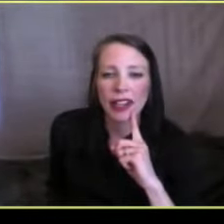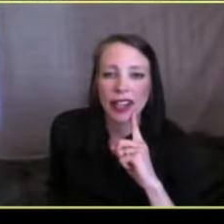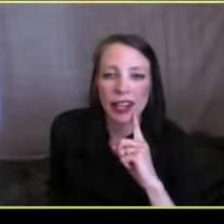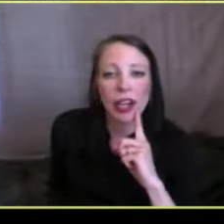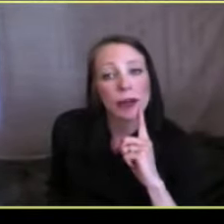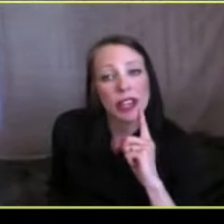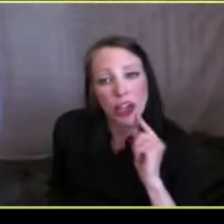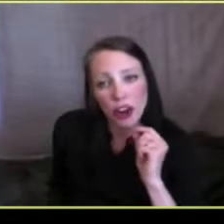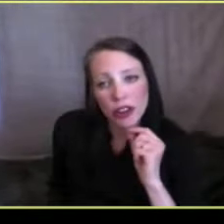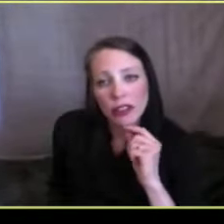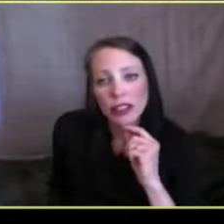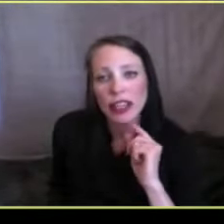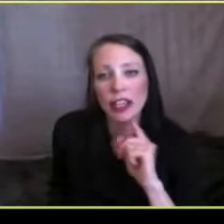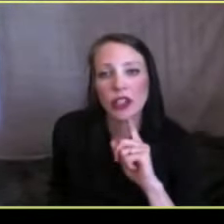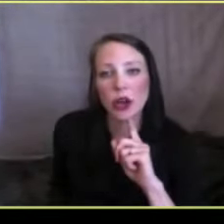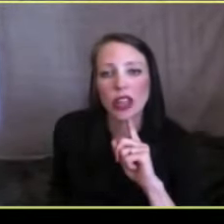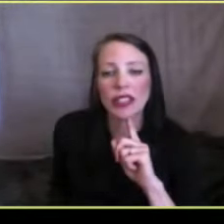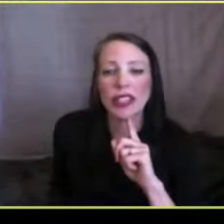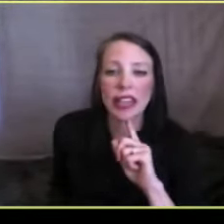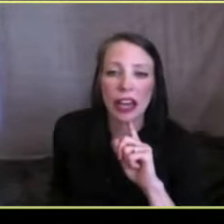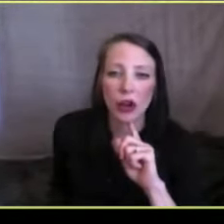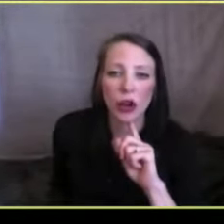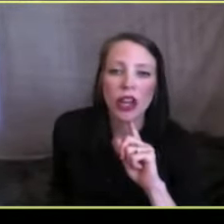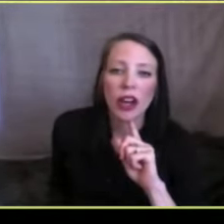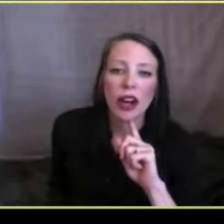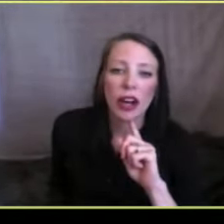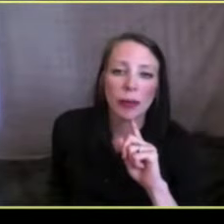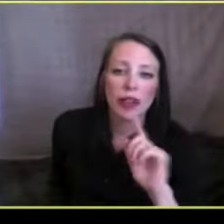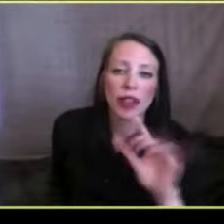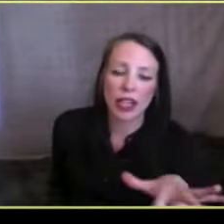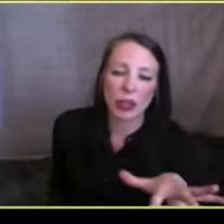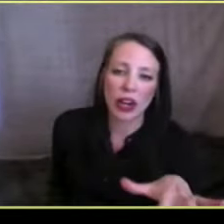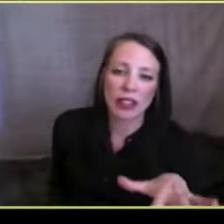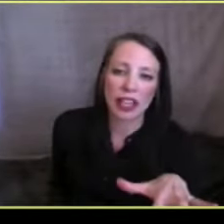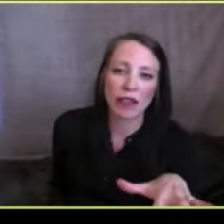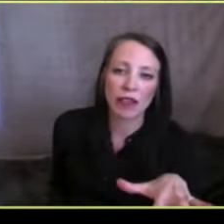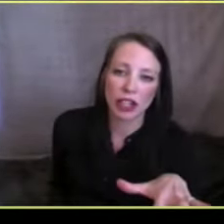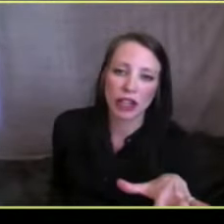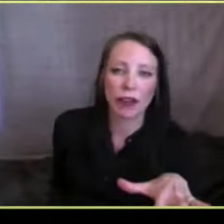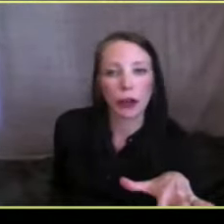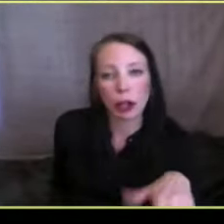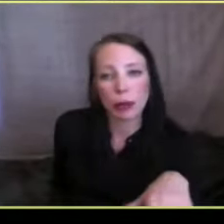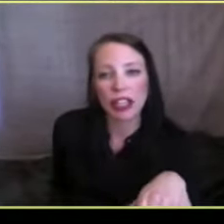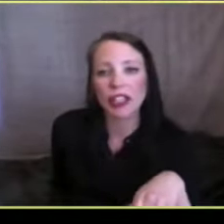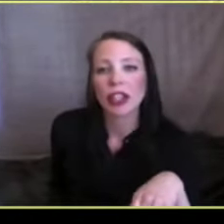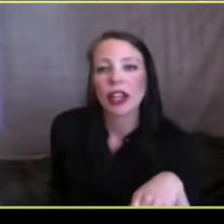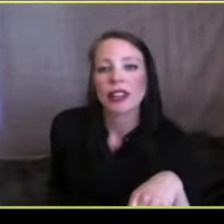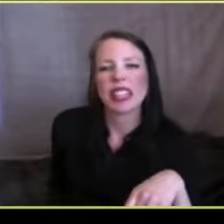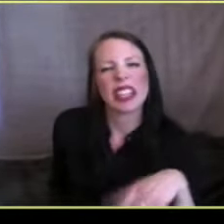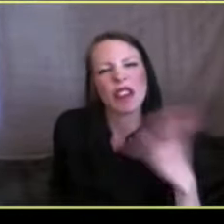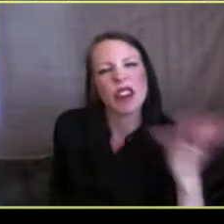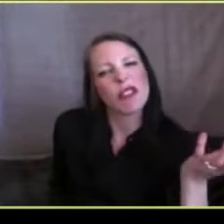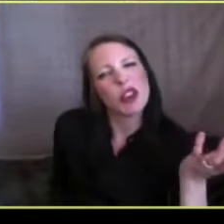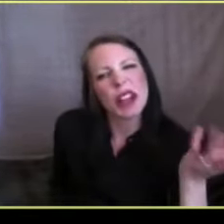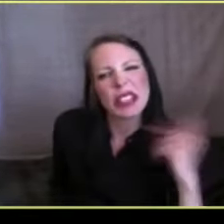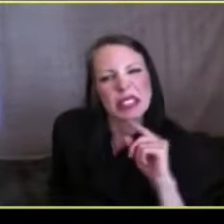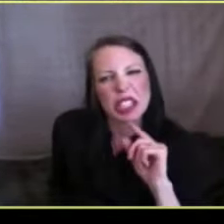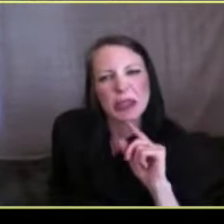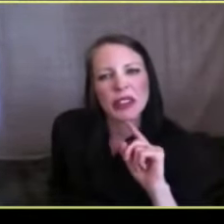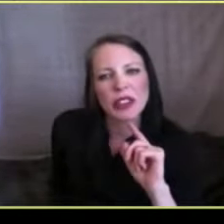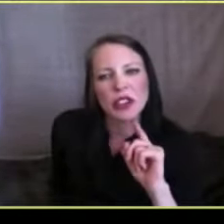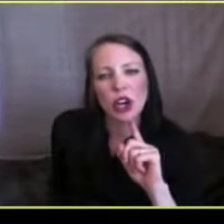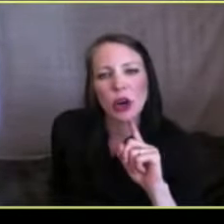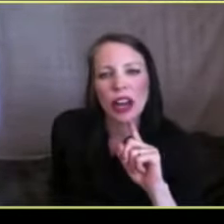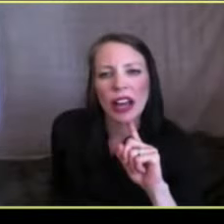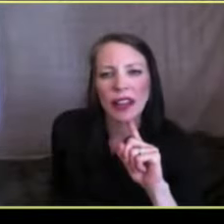it's like, hey, come here. And so then together, that's where I stayed in Virginia for a little bit, stayed there for a few months, like 6